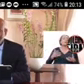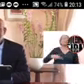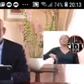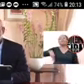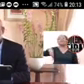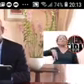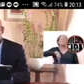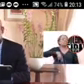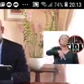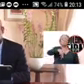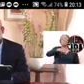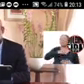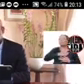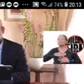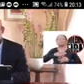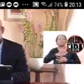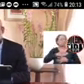yon.